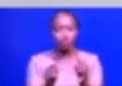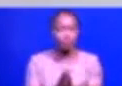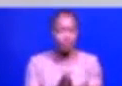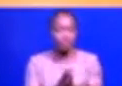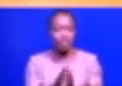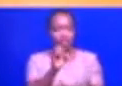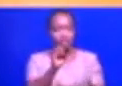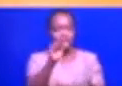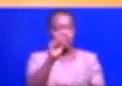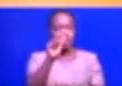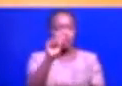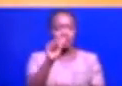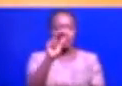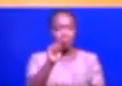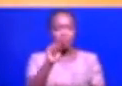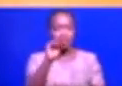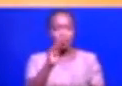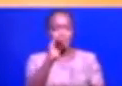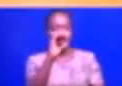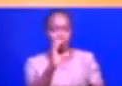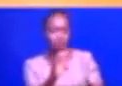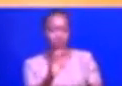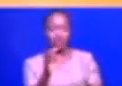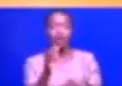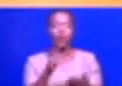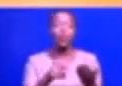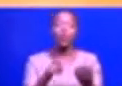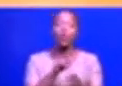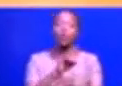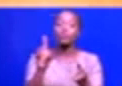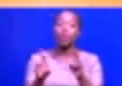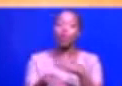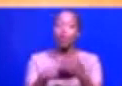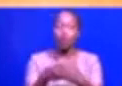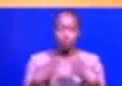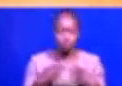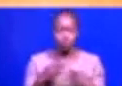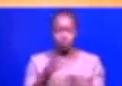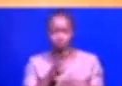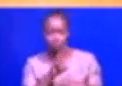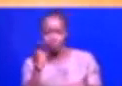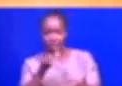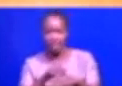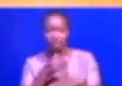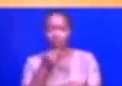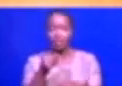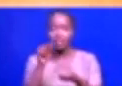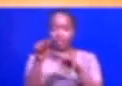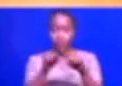Stanbic, just give us what everyone should be looking at when it comes to men's Division 2.